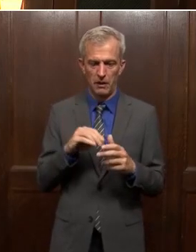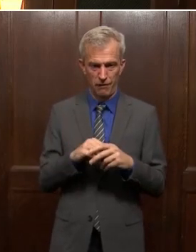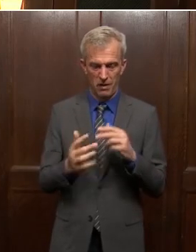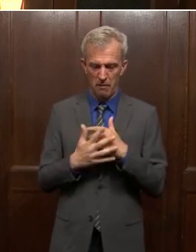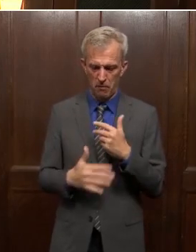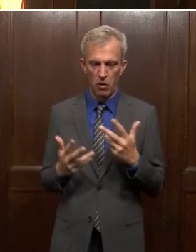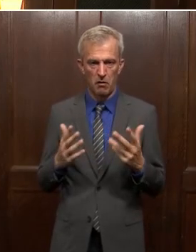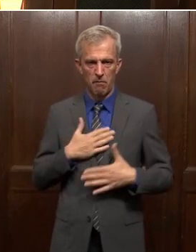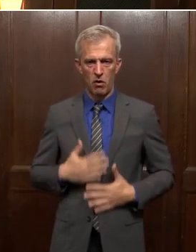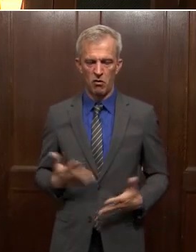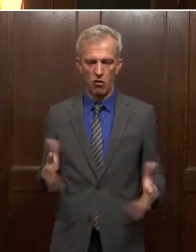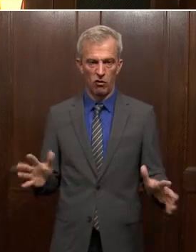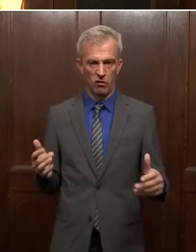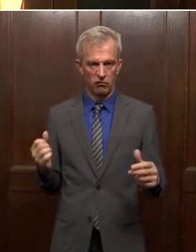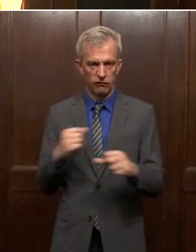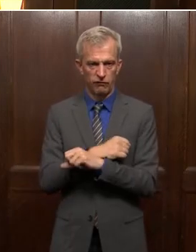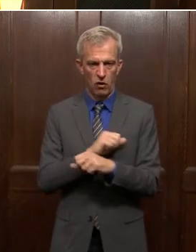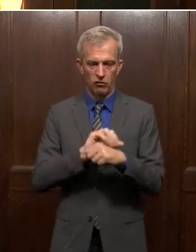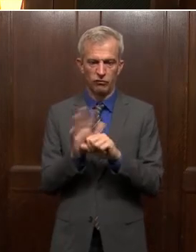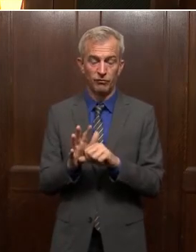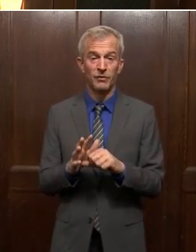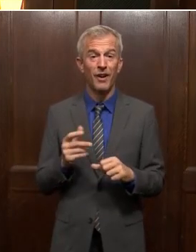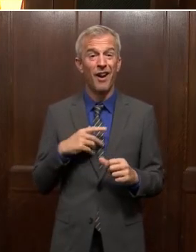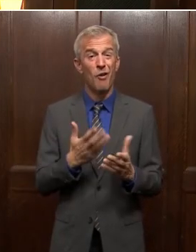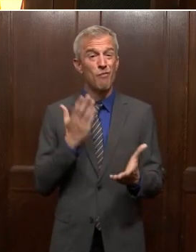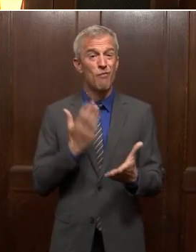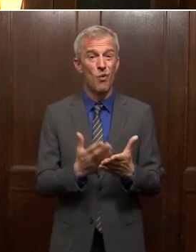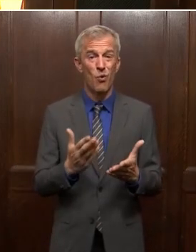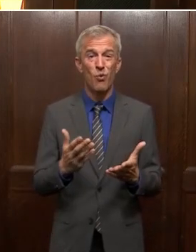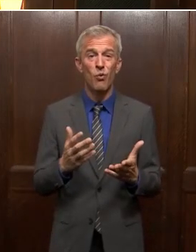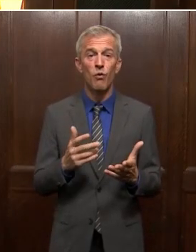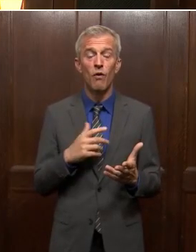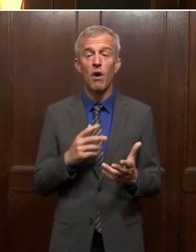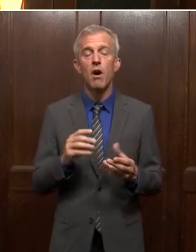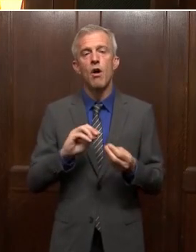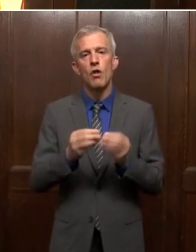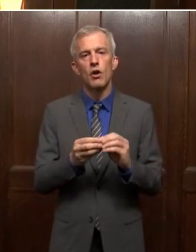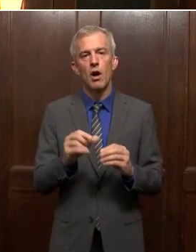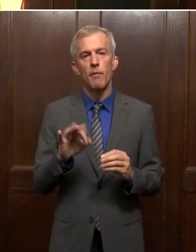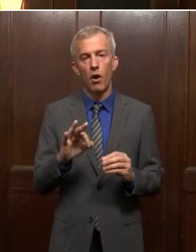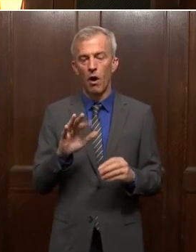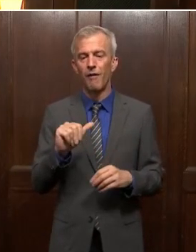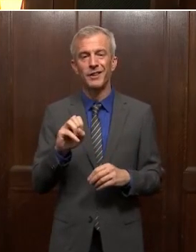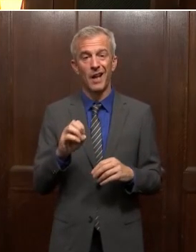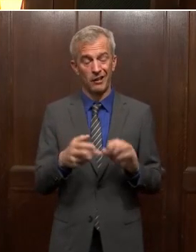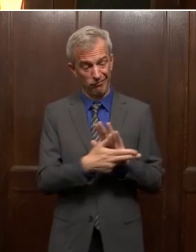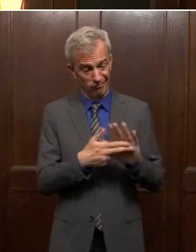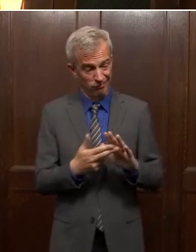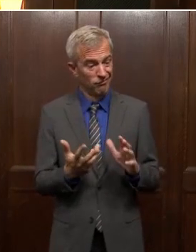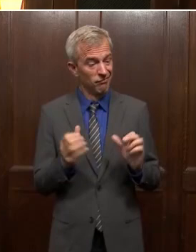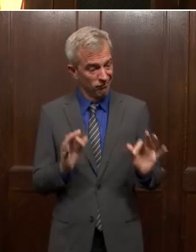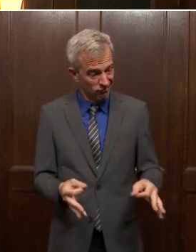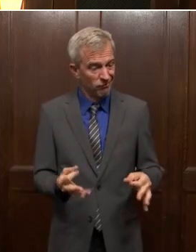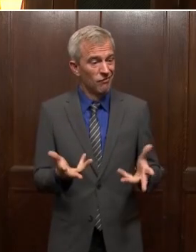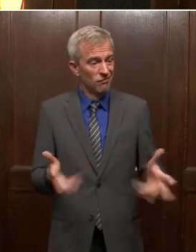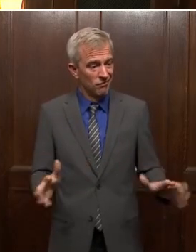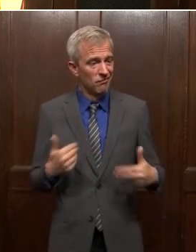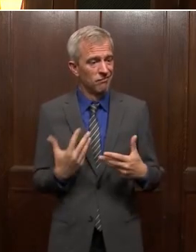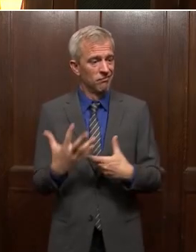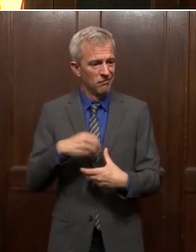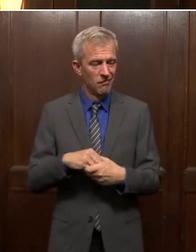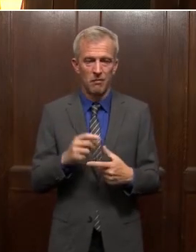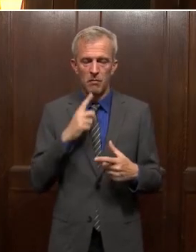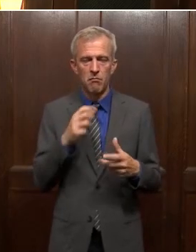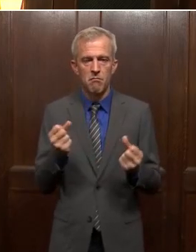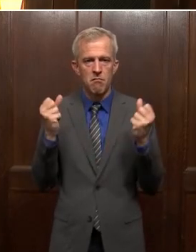of COVID-19 infections far exceeds the number of confirmed cases, something that we knew, but now we're starting to get data